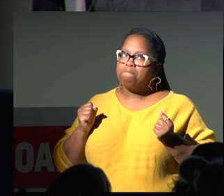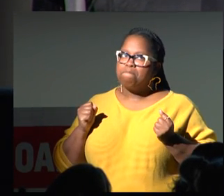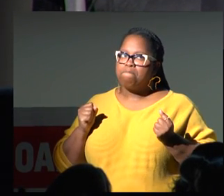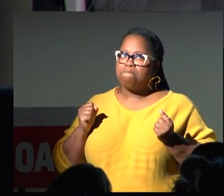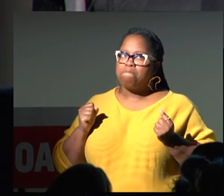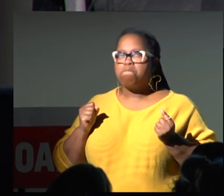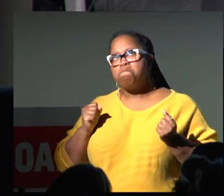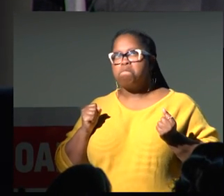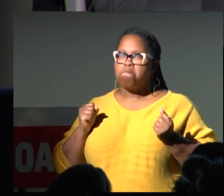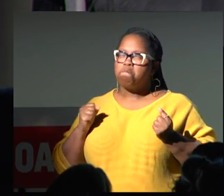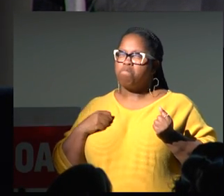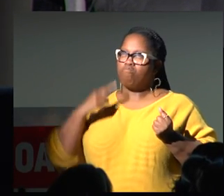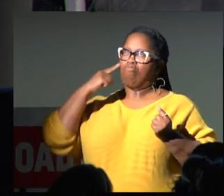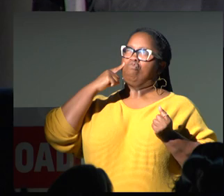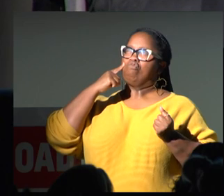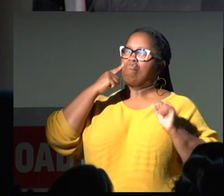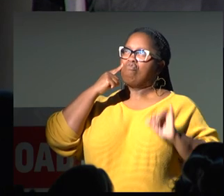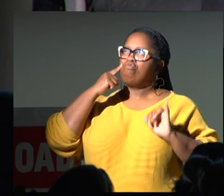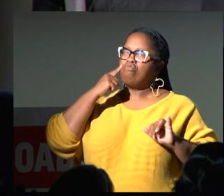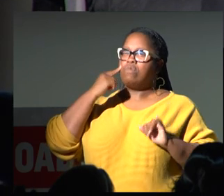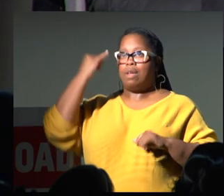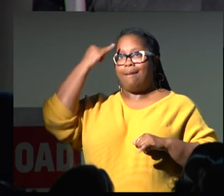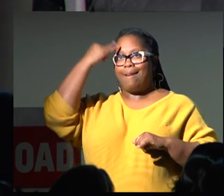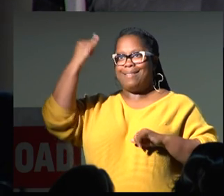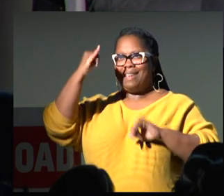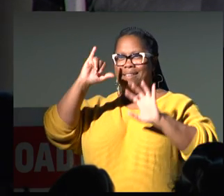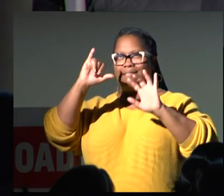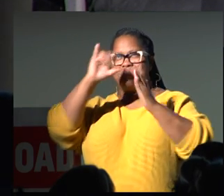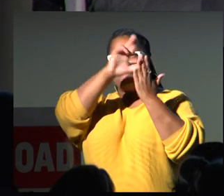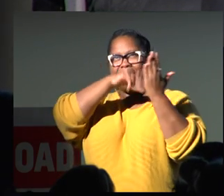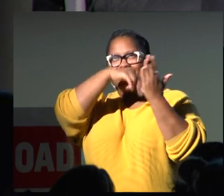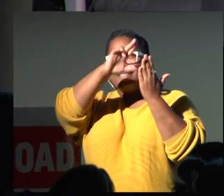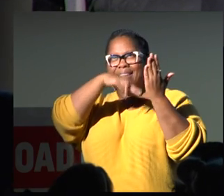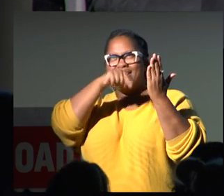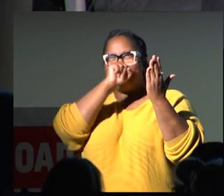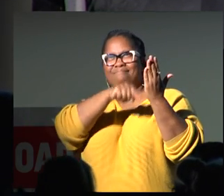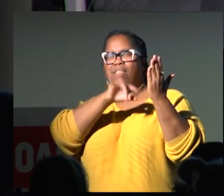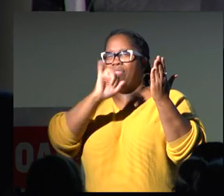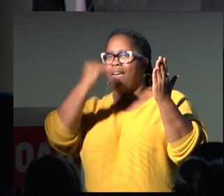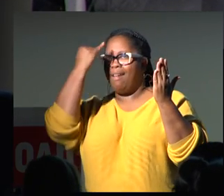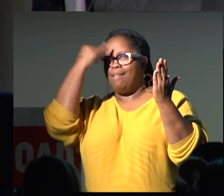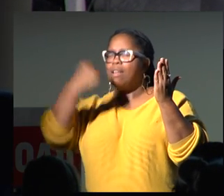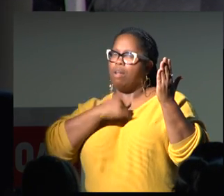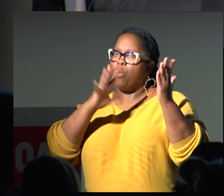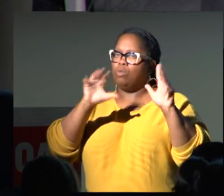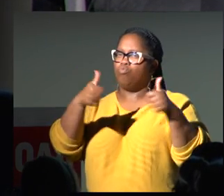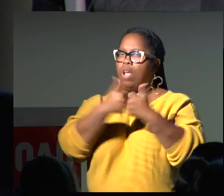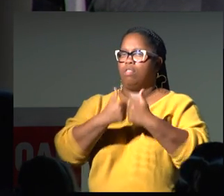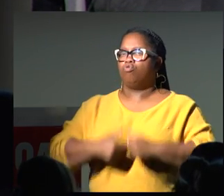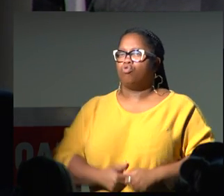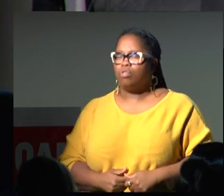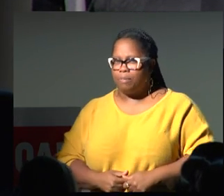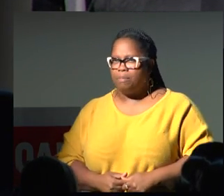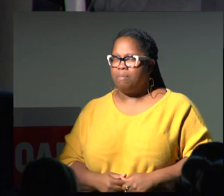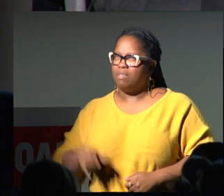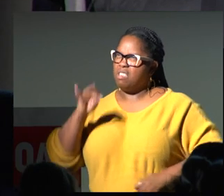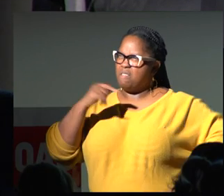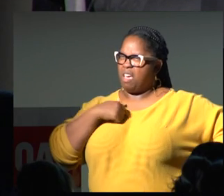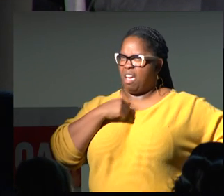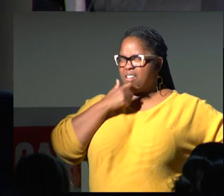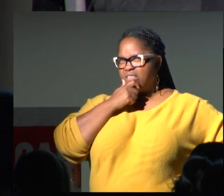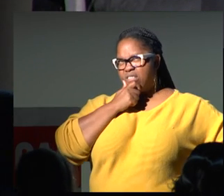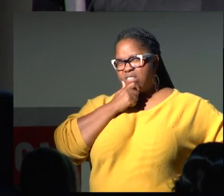I wanted to challenge the idea of painting, right? And I thought, man, if I could find a way